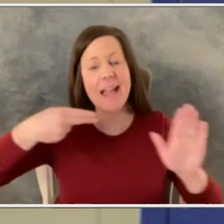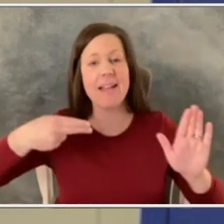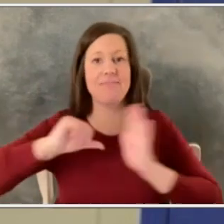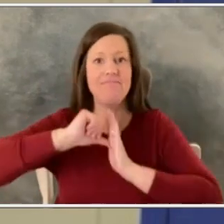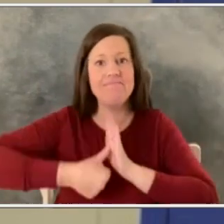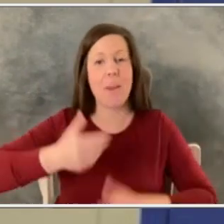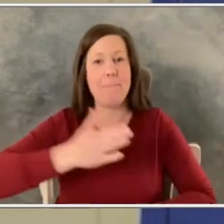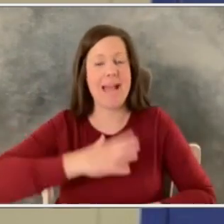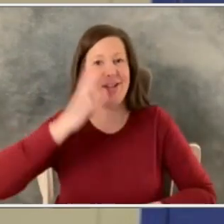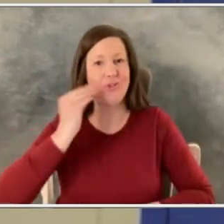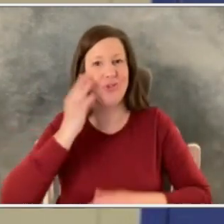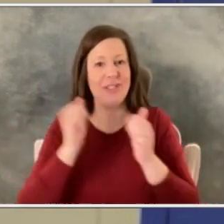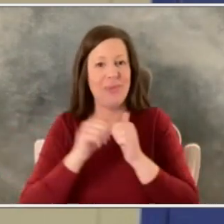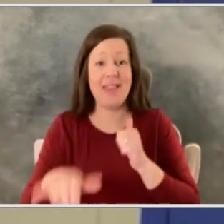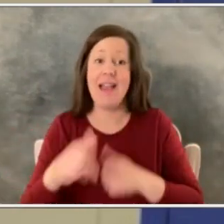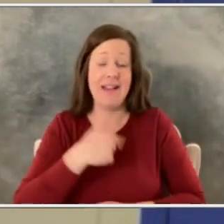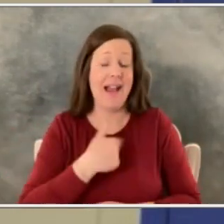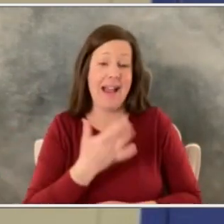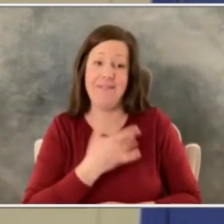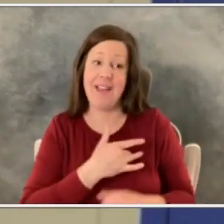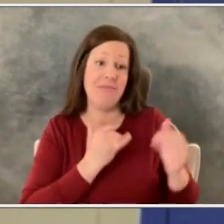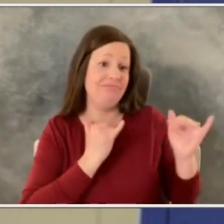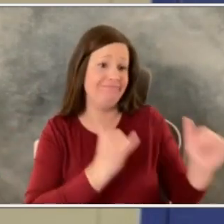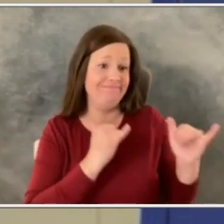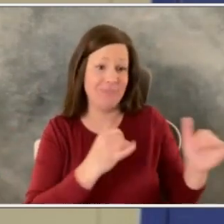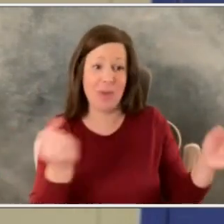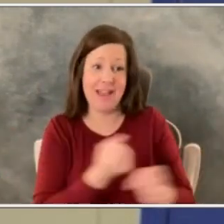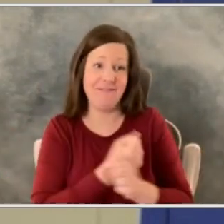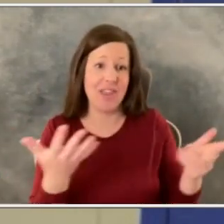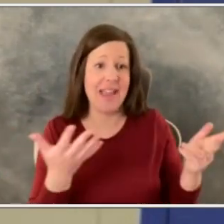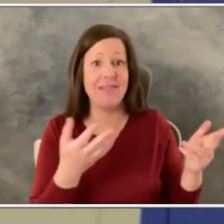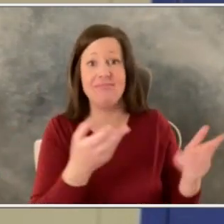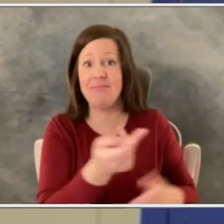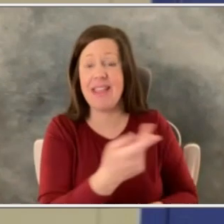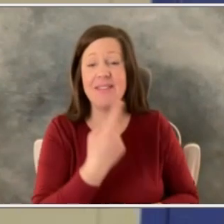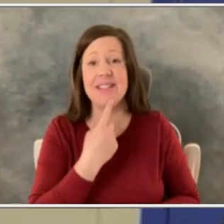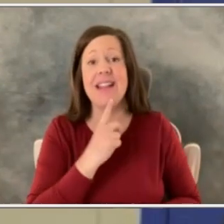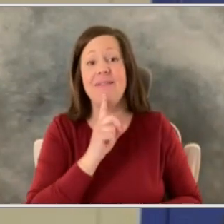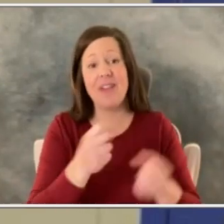with everything that these individuals have said because it's very supportive. It's